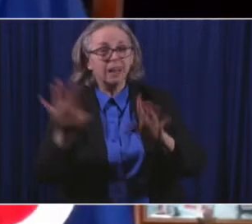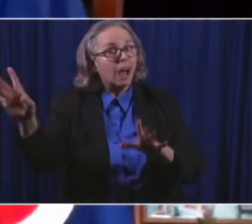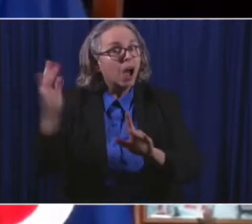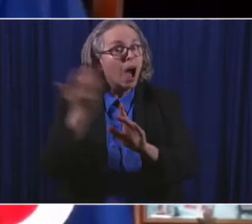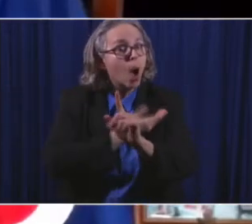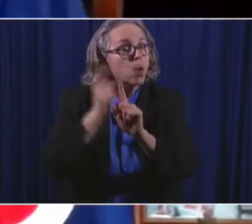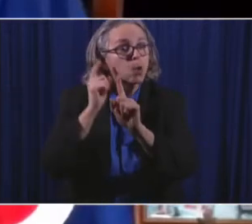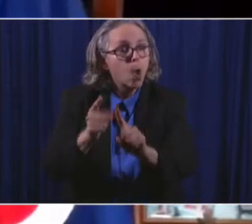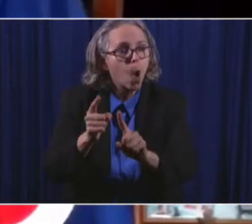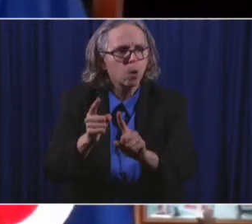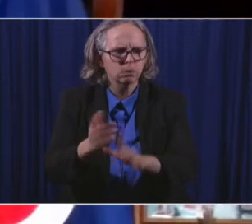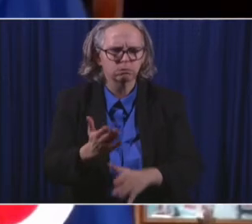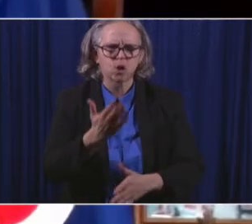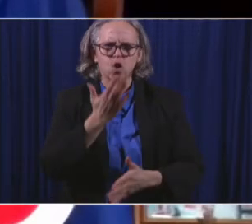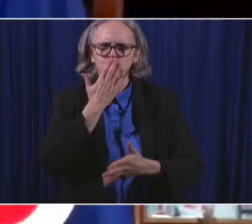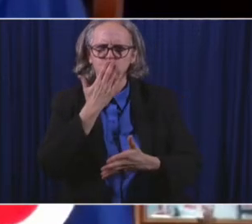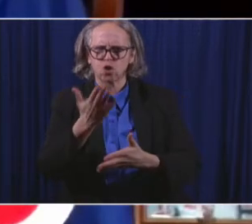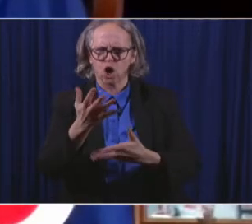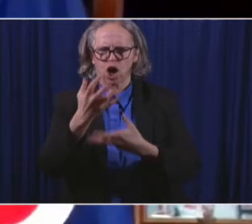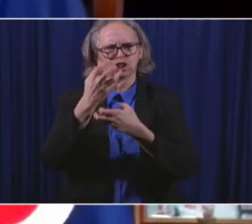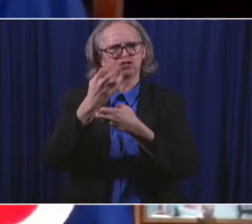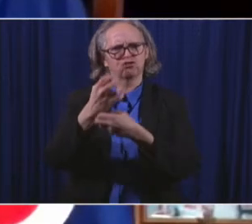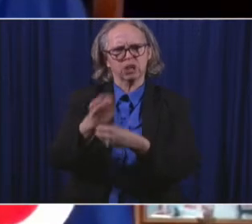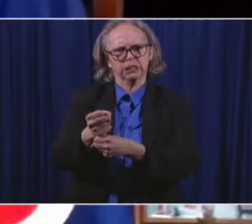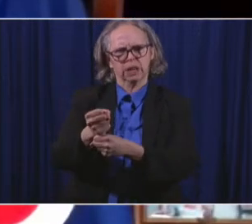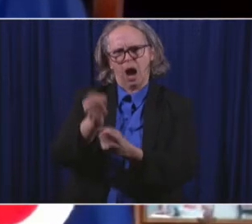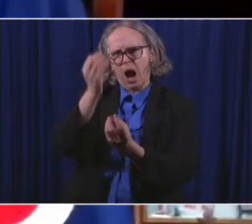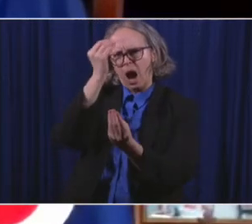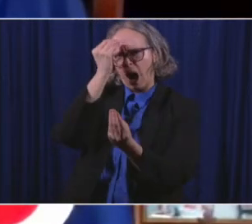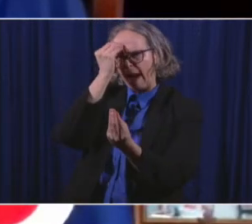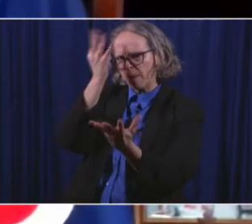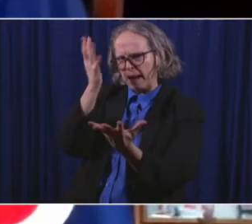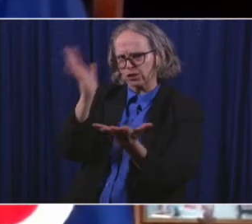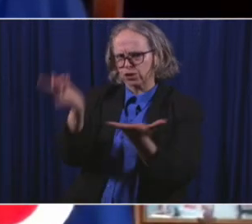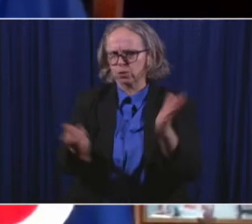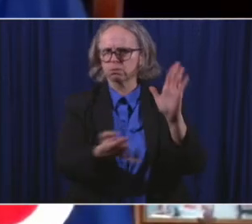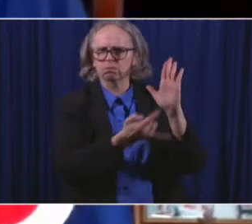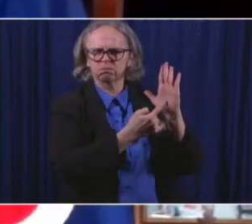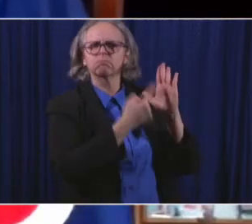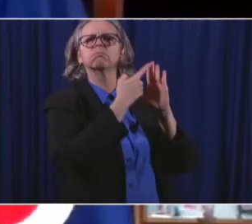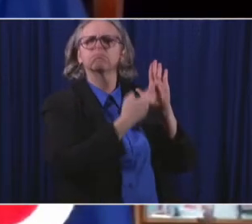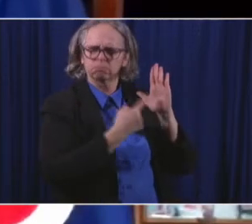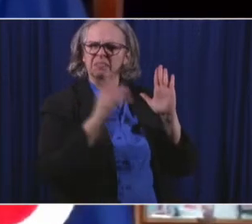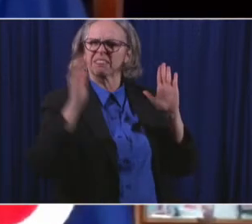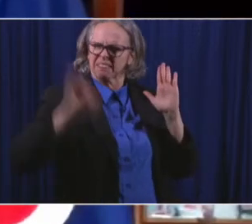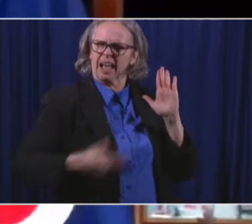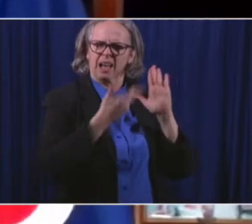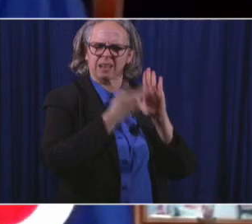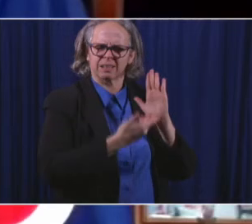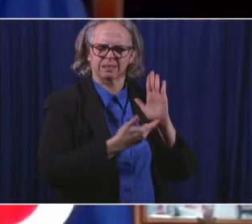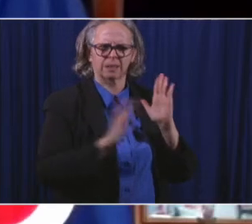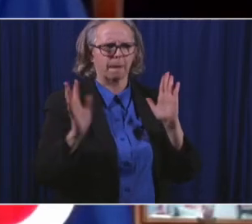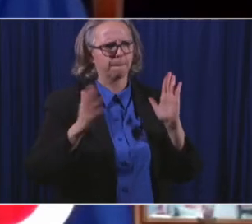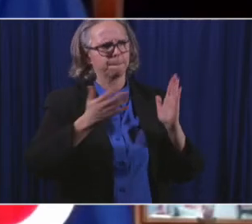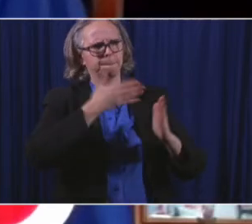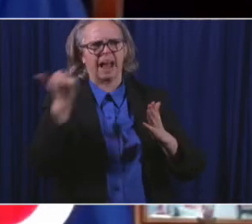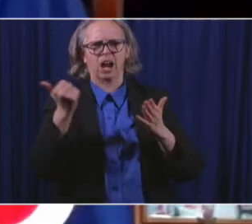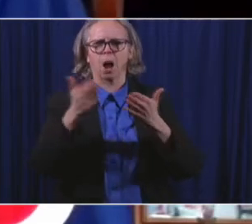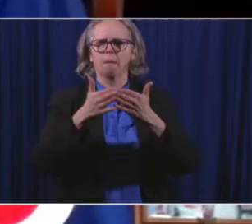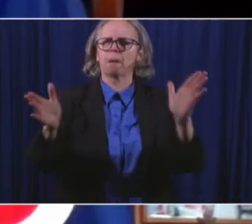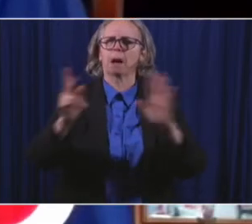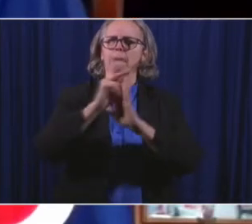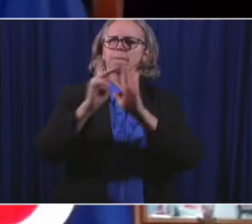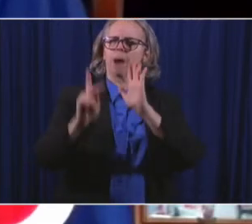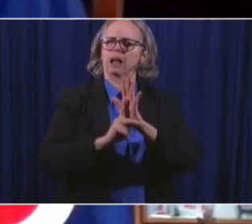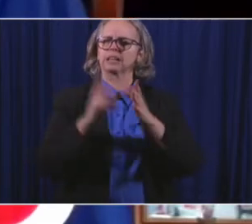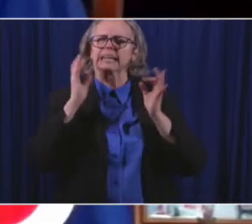make better decisions about the public policies that we're making in the state of Ohio. Part of that new data that's on there, you'll see health